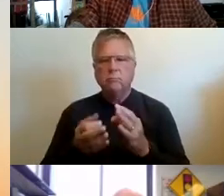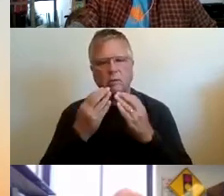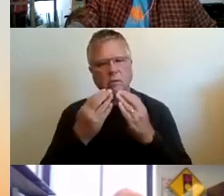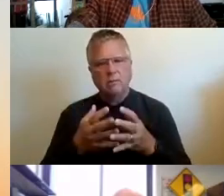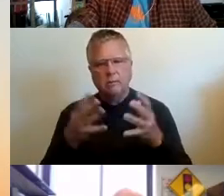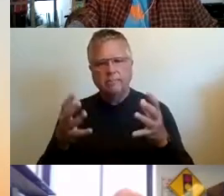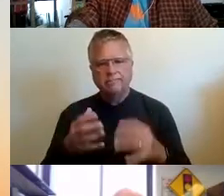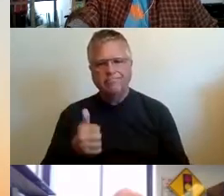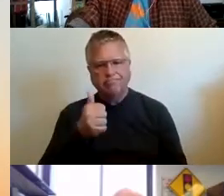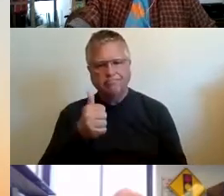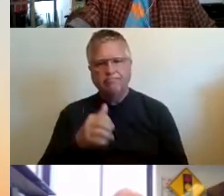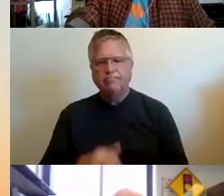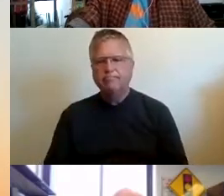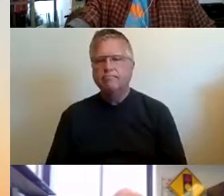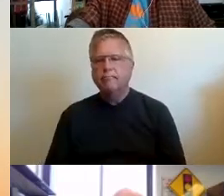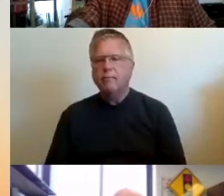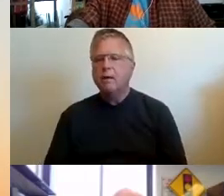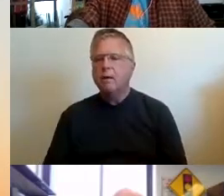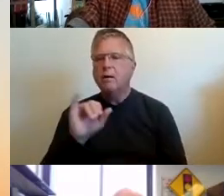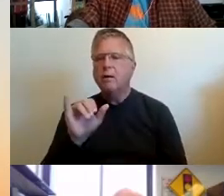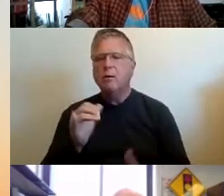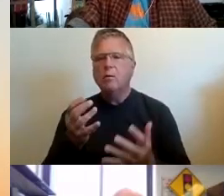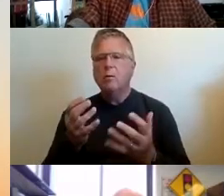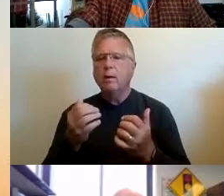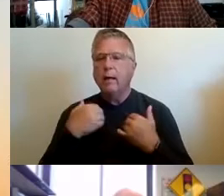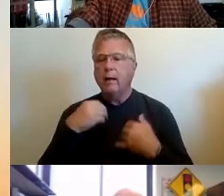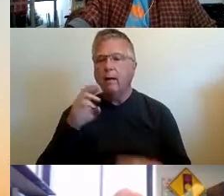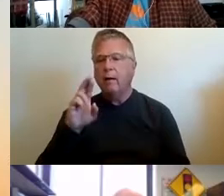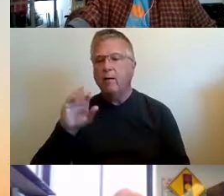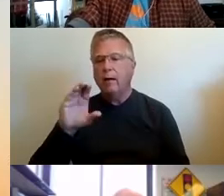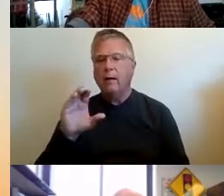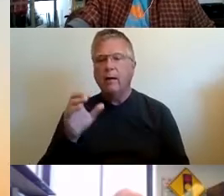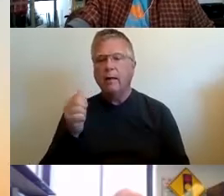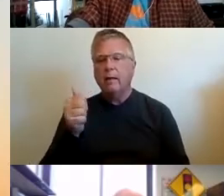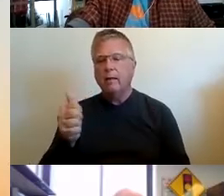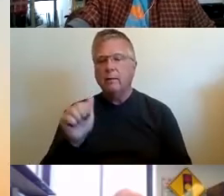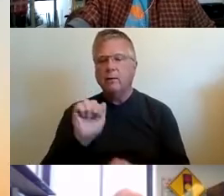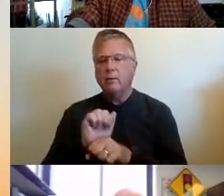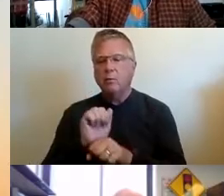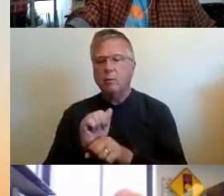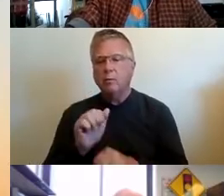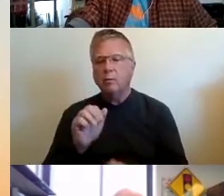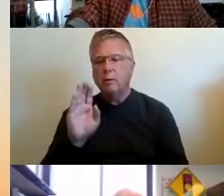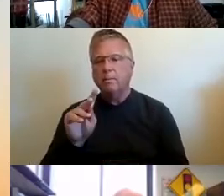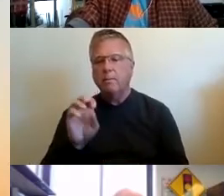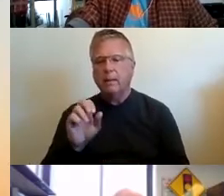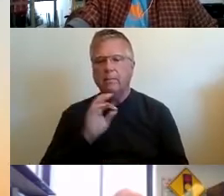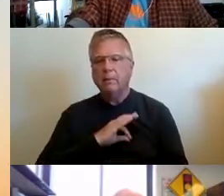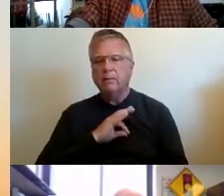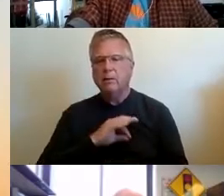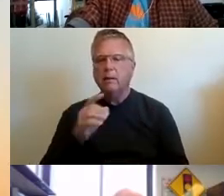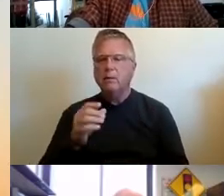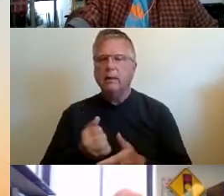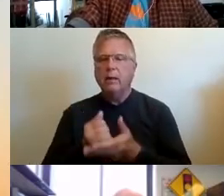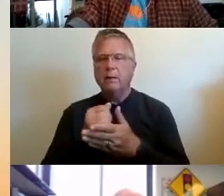Jim, for that. And we also have Eric. Eric works with Bike Pittsburgh. He's going to be helping us in the chat. As